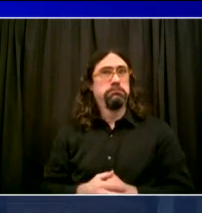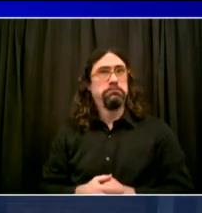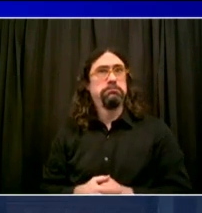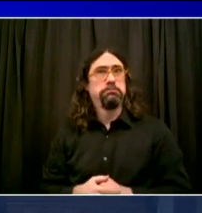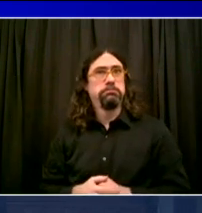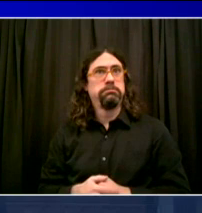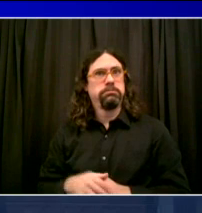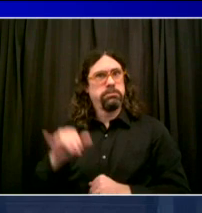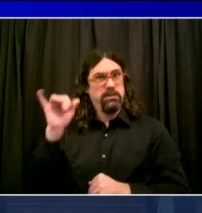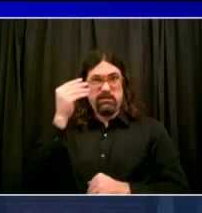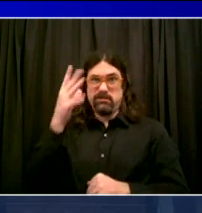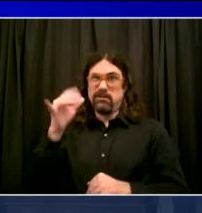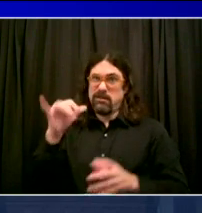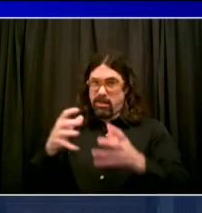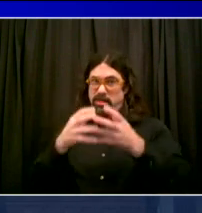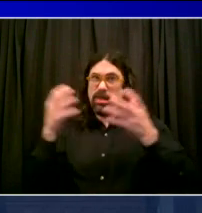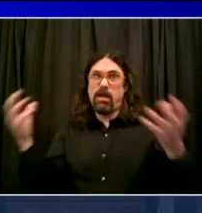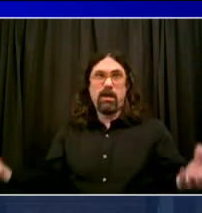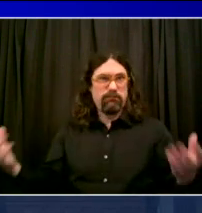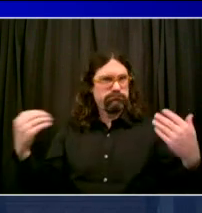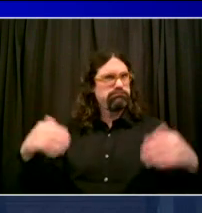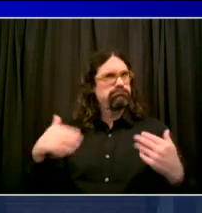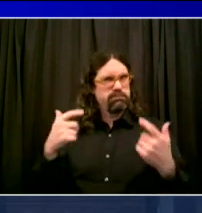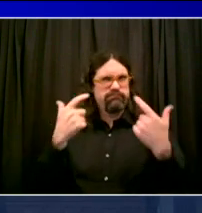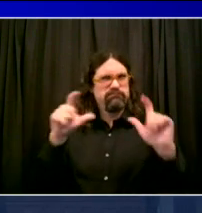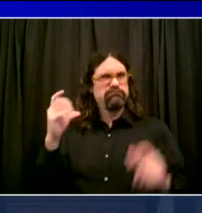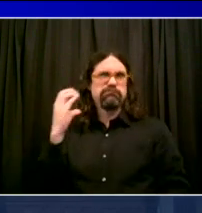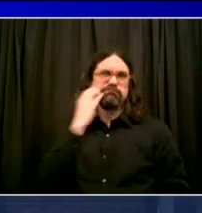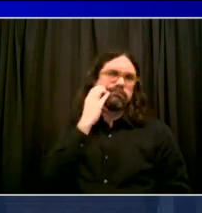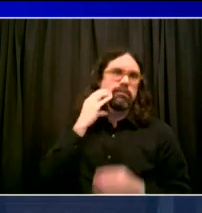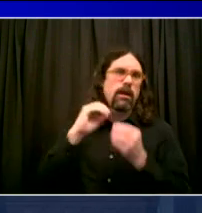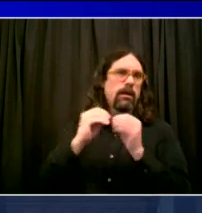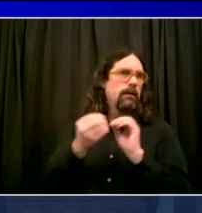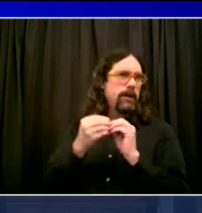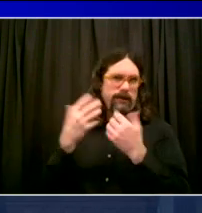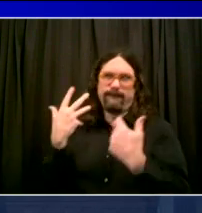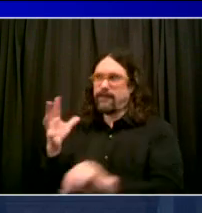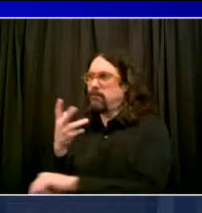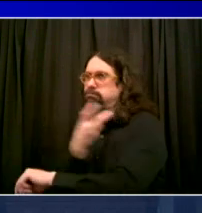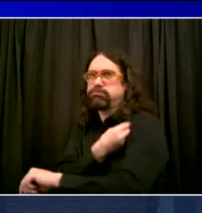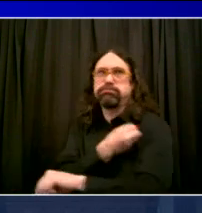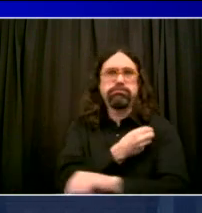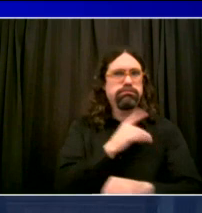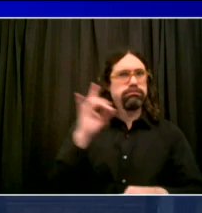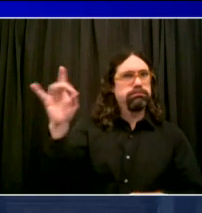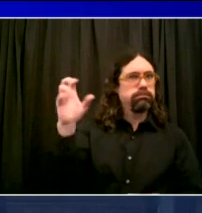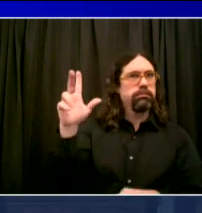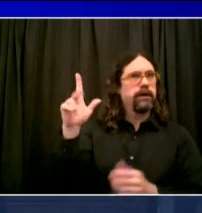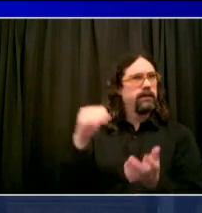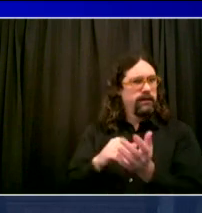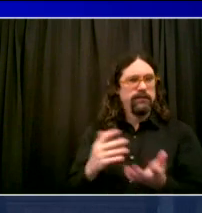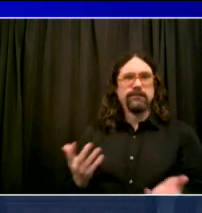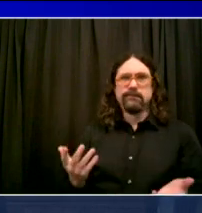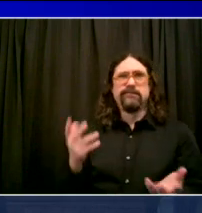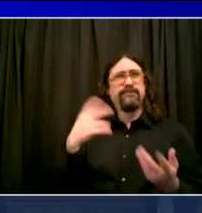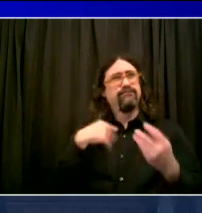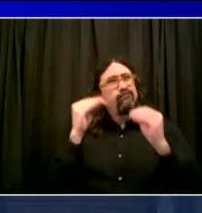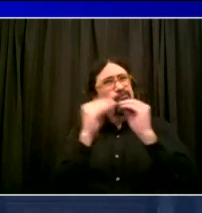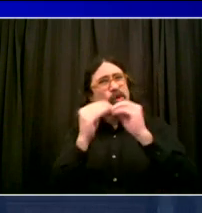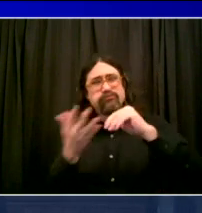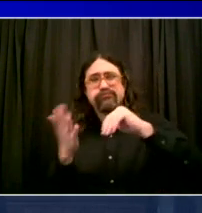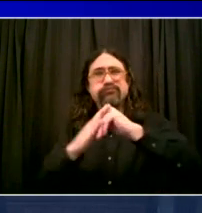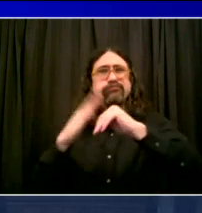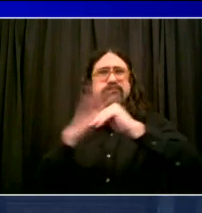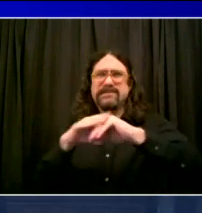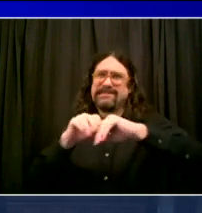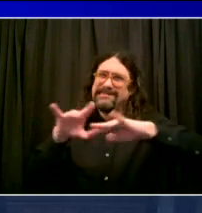companies in America that could be helping with the direction of federal government, truly national effort to radically increase the amount of vaccine